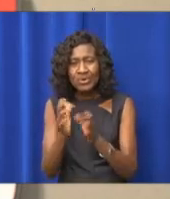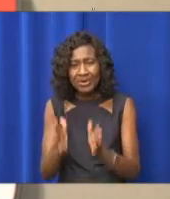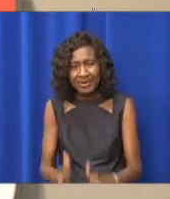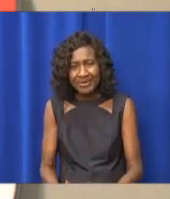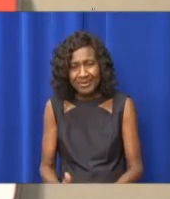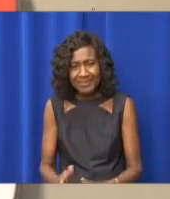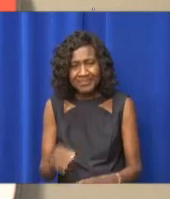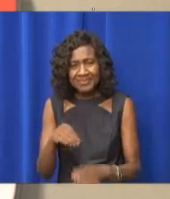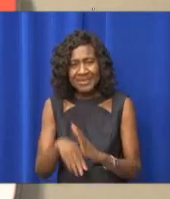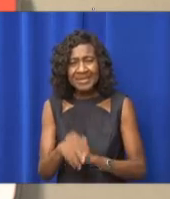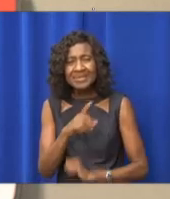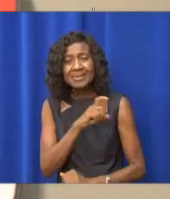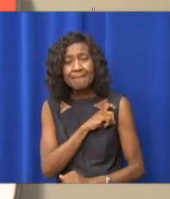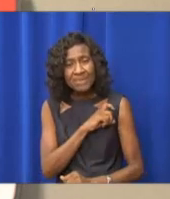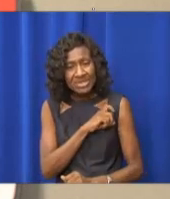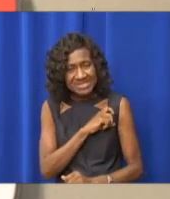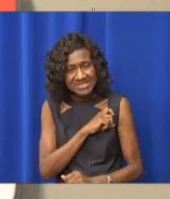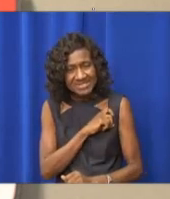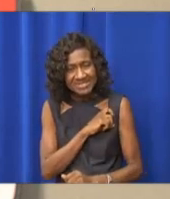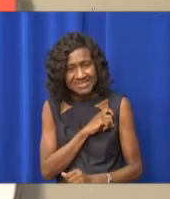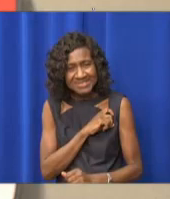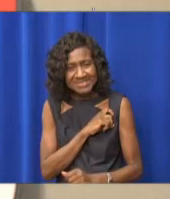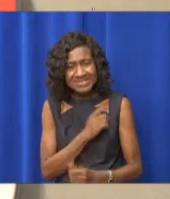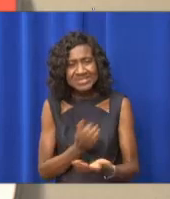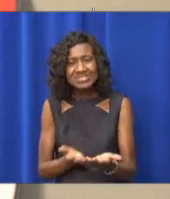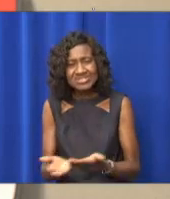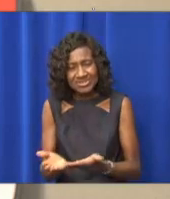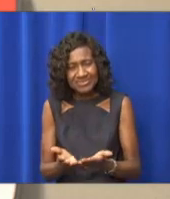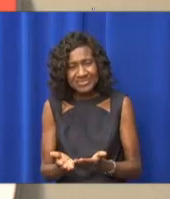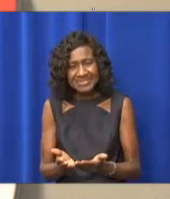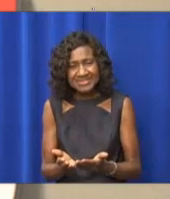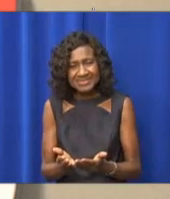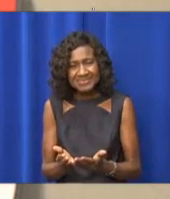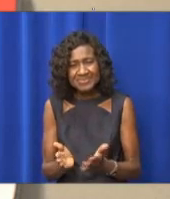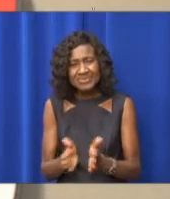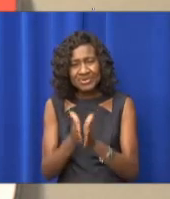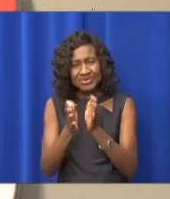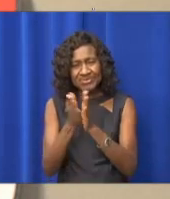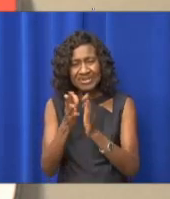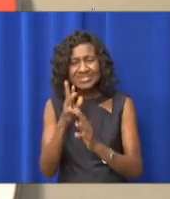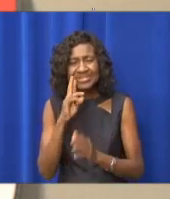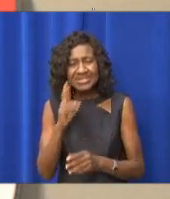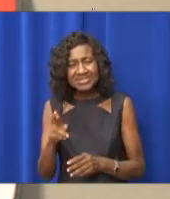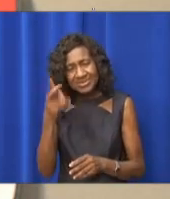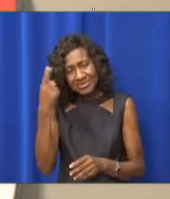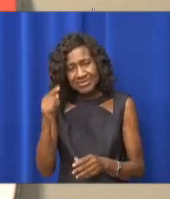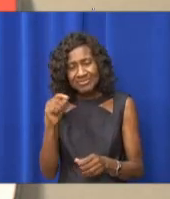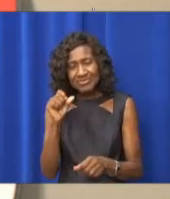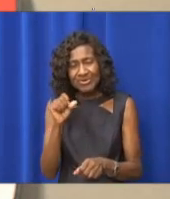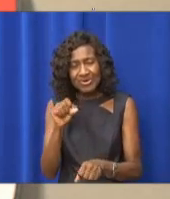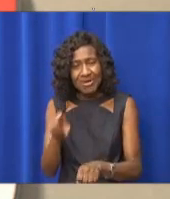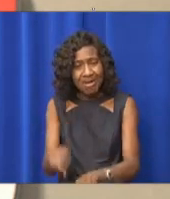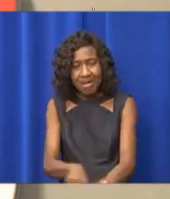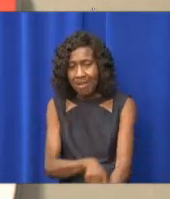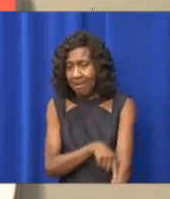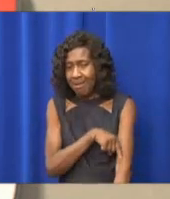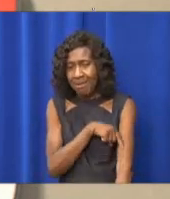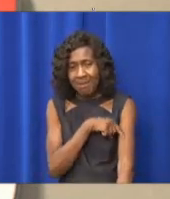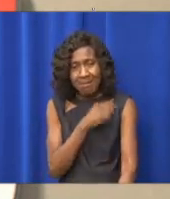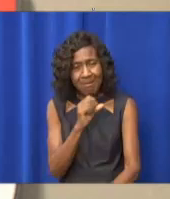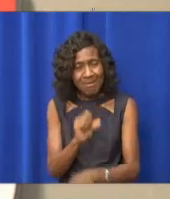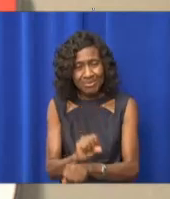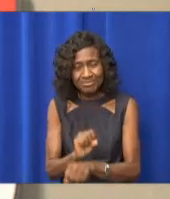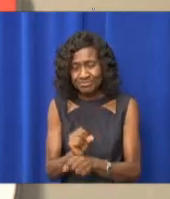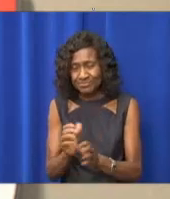And I want to congratulate Marina on really outstanding service over such a long time. Thank you very much. Thank you, Your